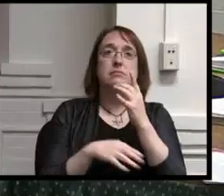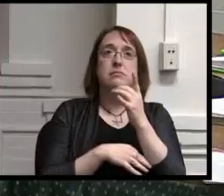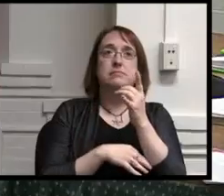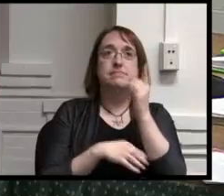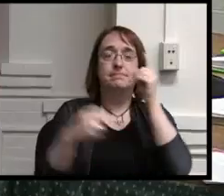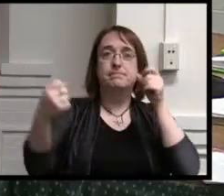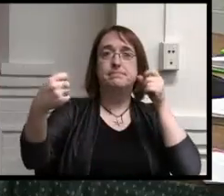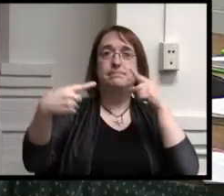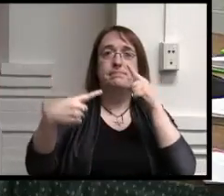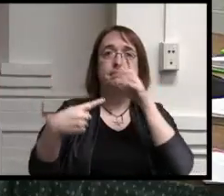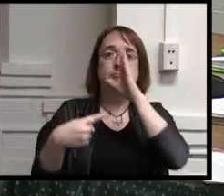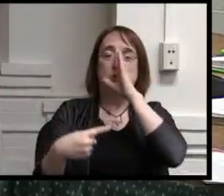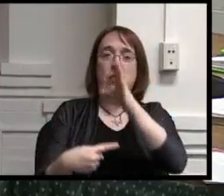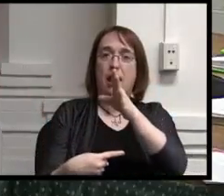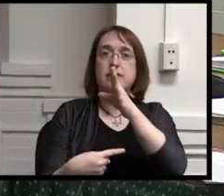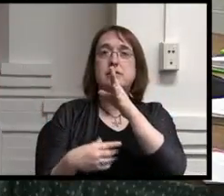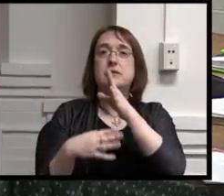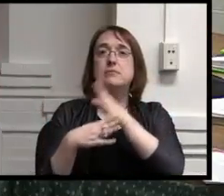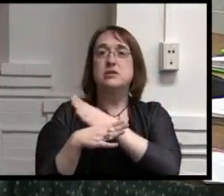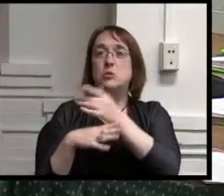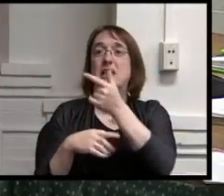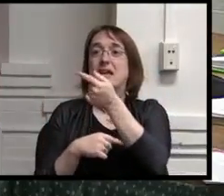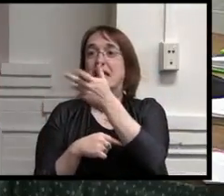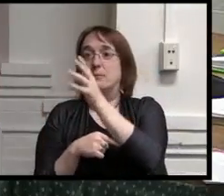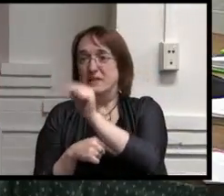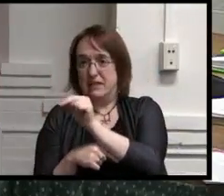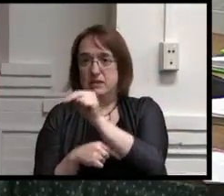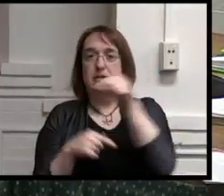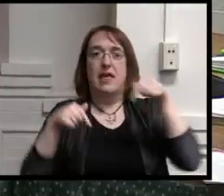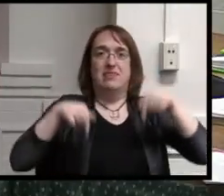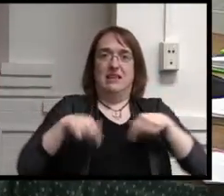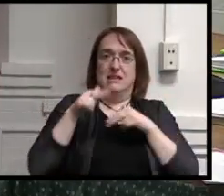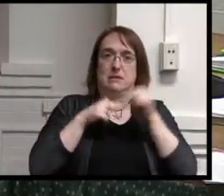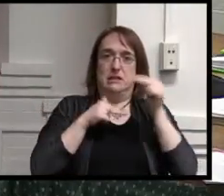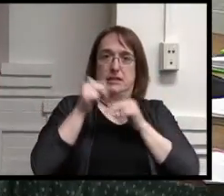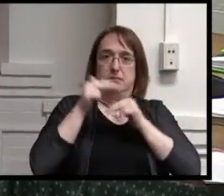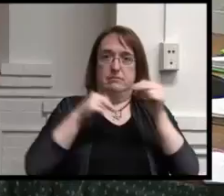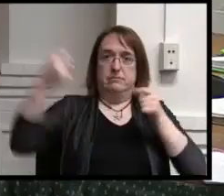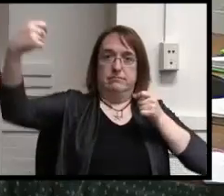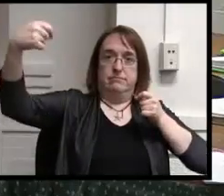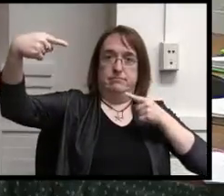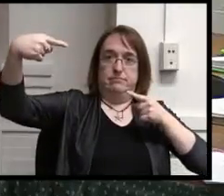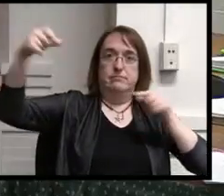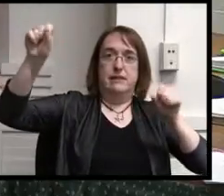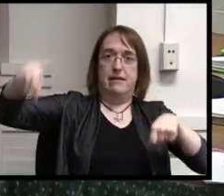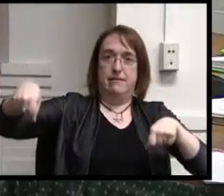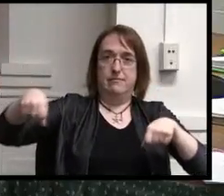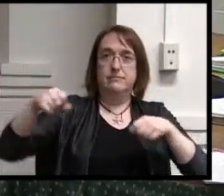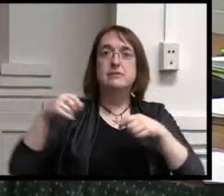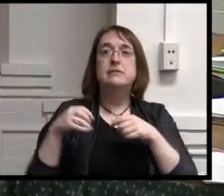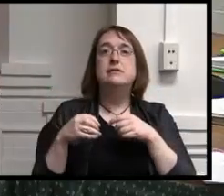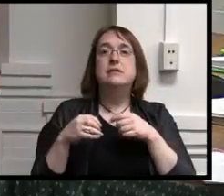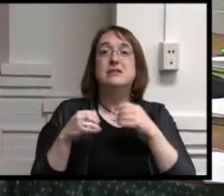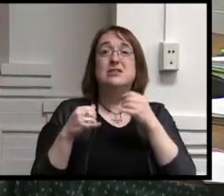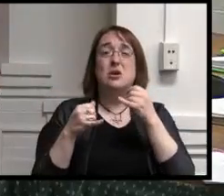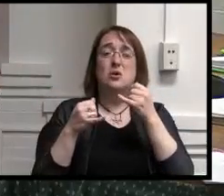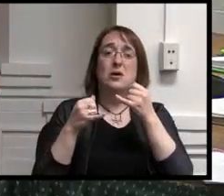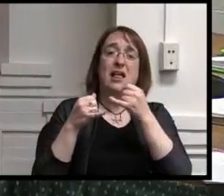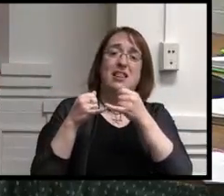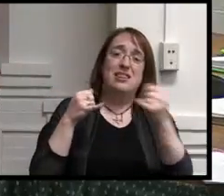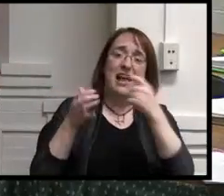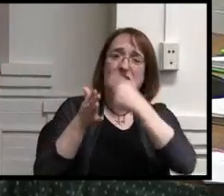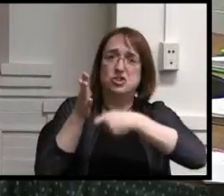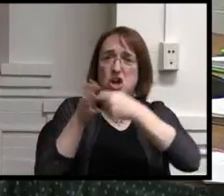connection between the Gibson-Aiken Center and this building here, so that we can eliminate line charges